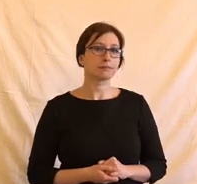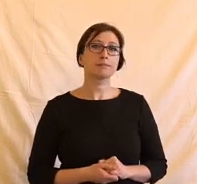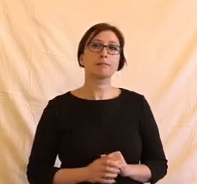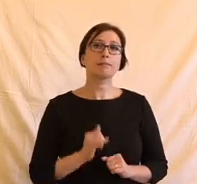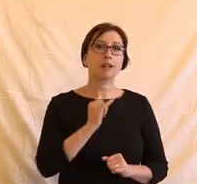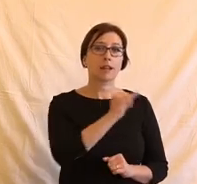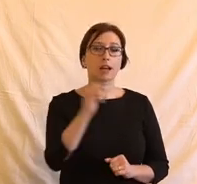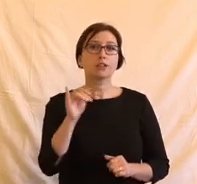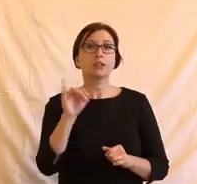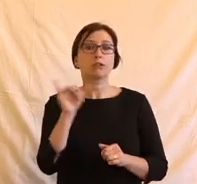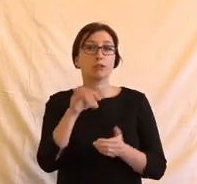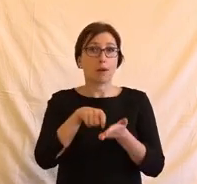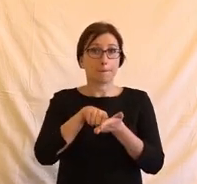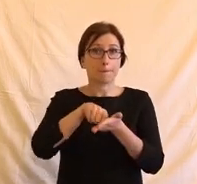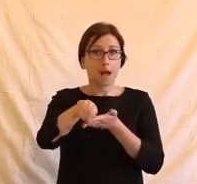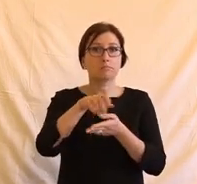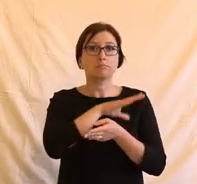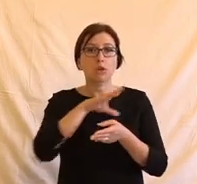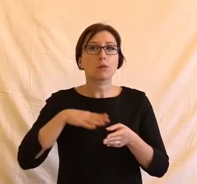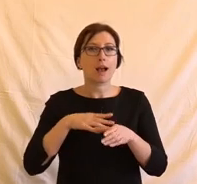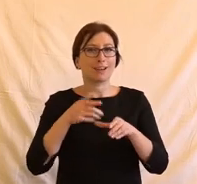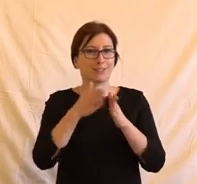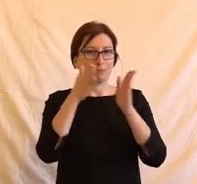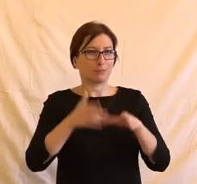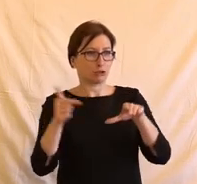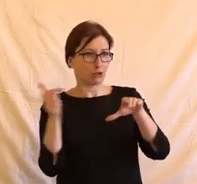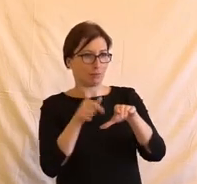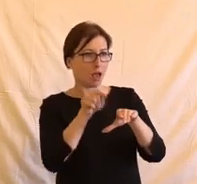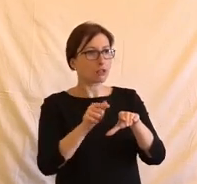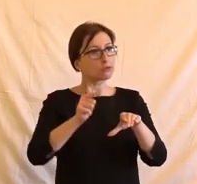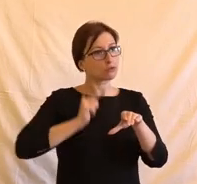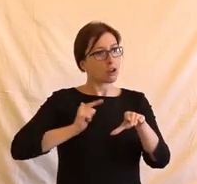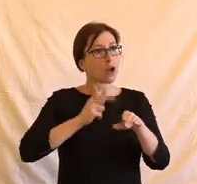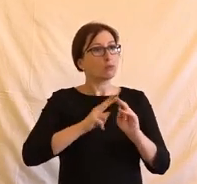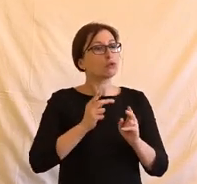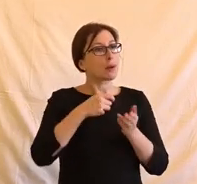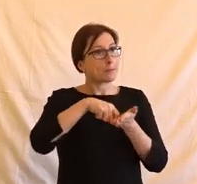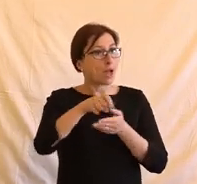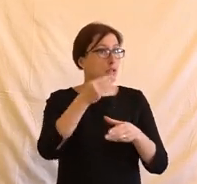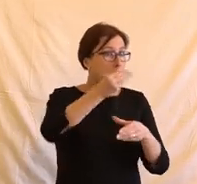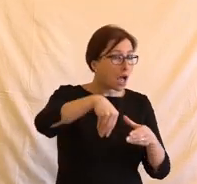Každý, kdo platí na tradiční čerpací stanici, očekává, že bude moct platit